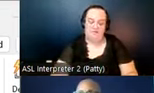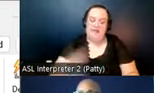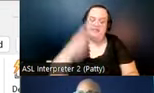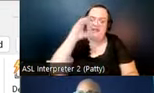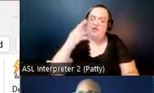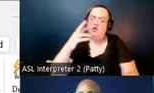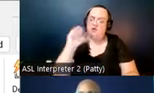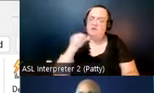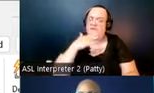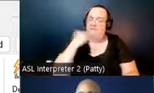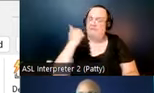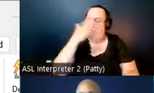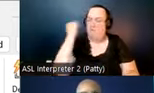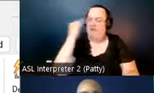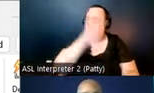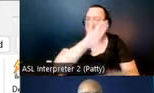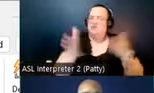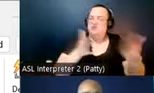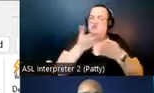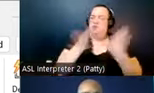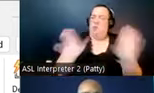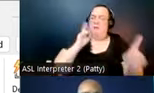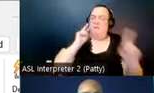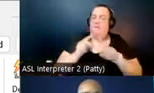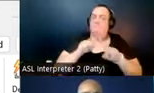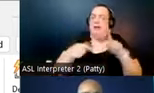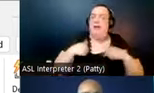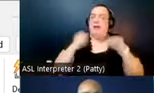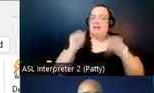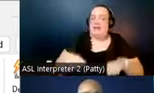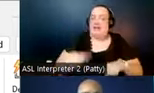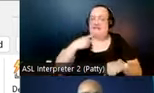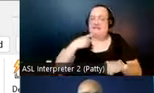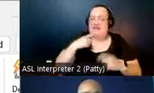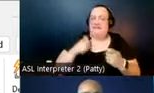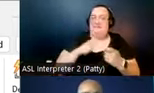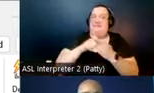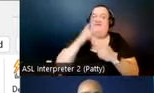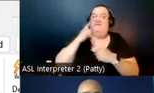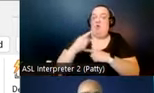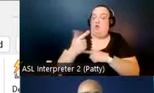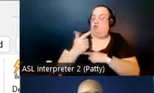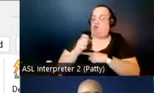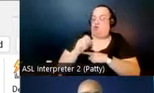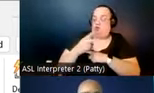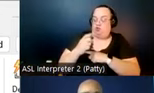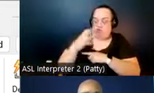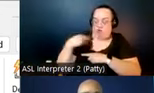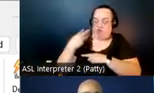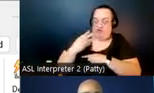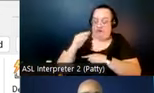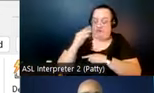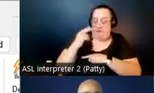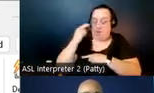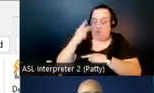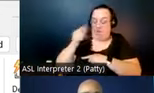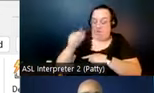perspective. Mm-hmm. But what I can say specifically for the George Washington Memorial Parkway is that